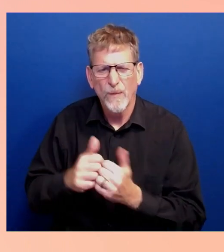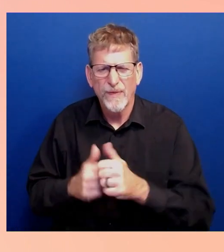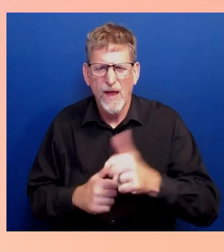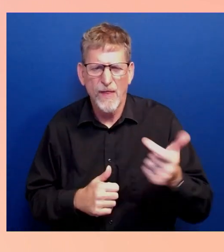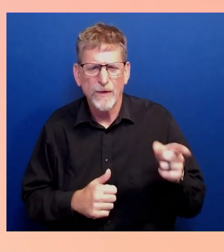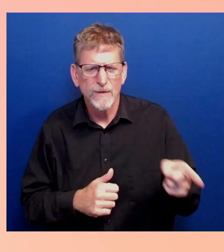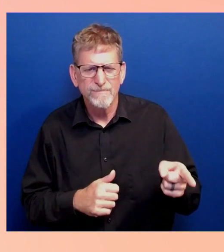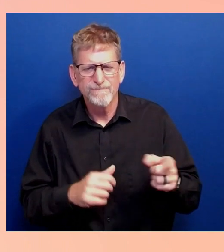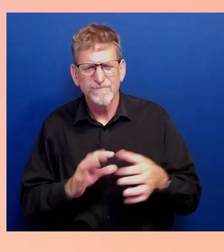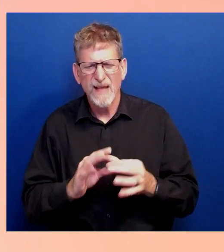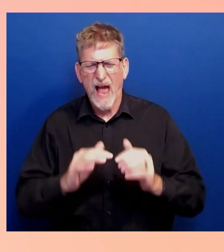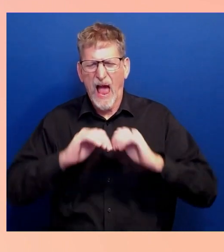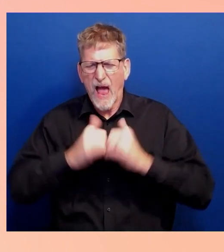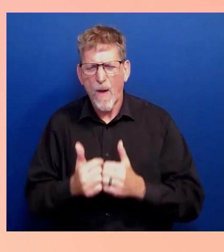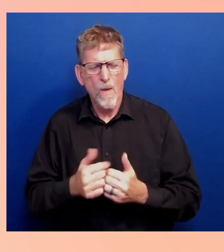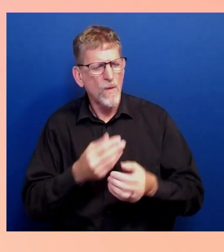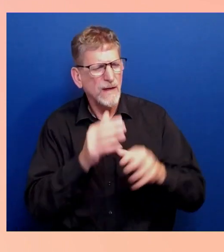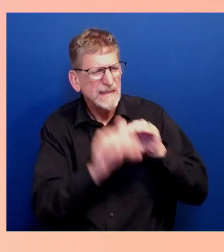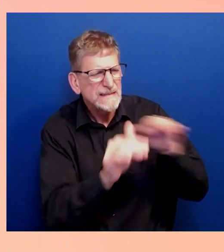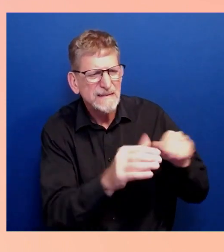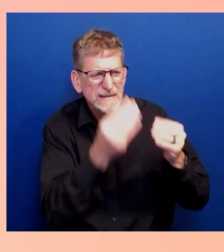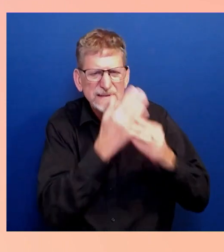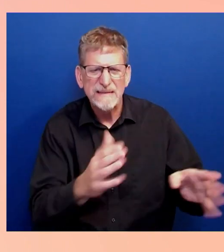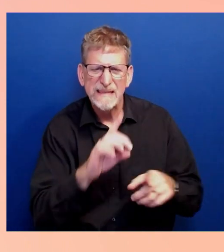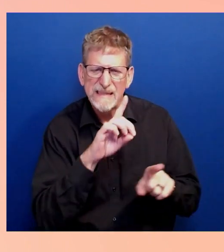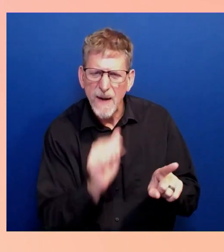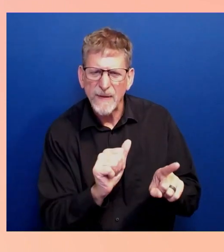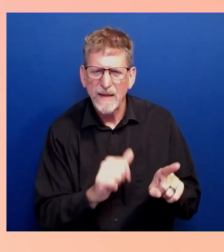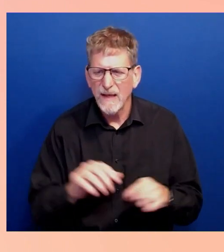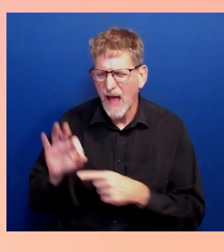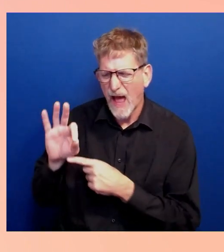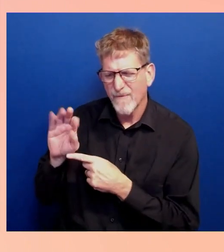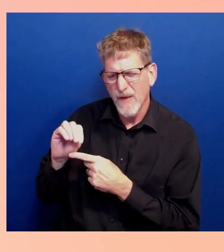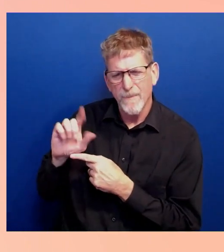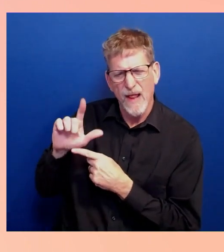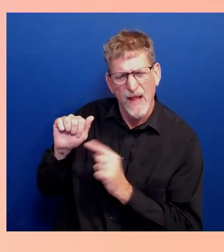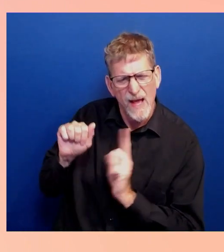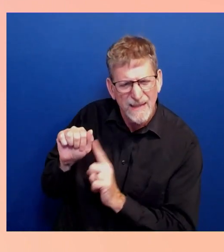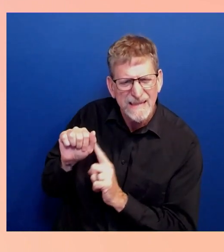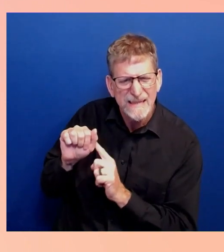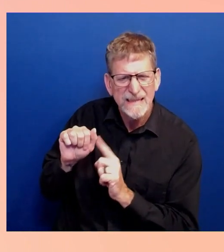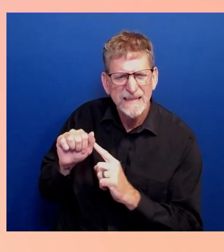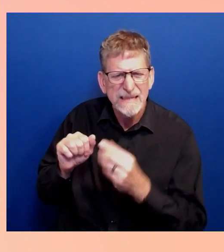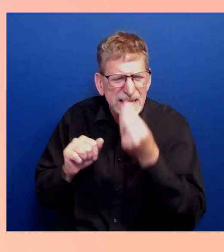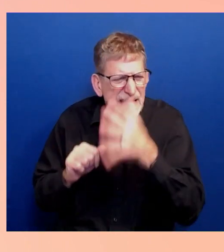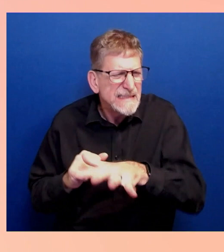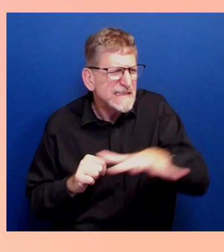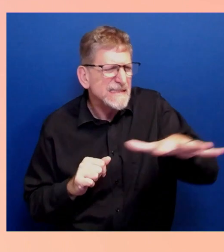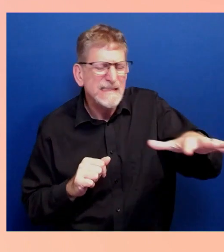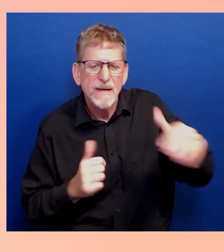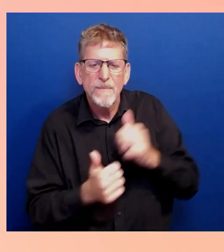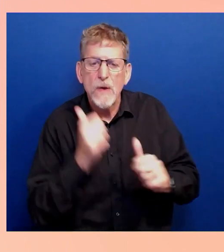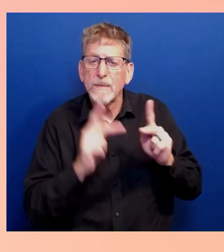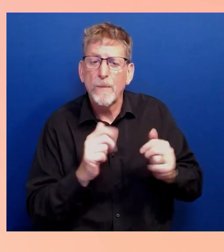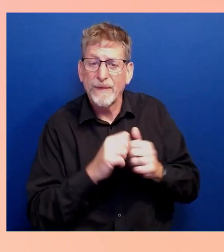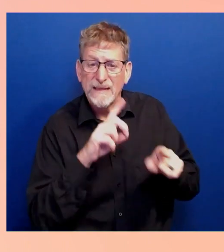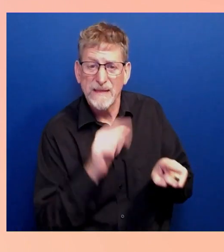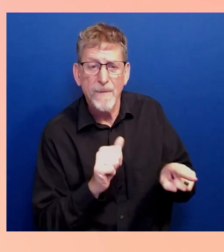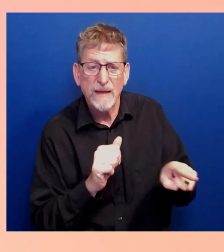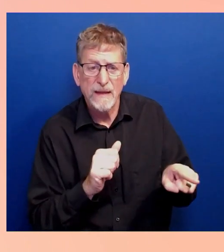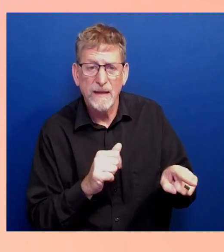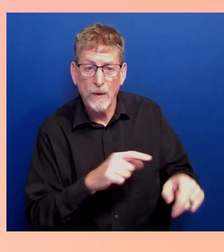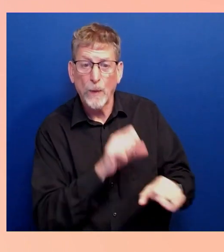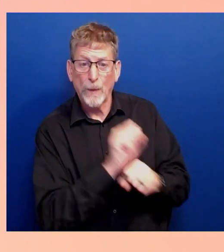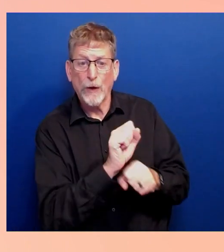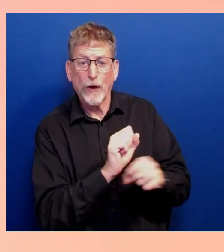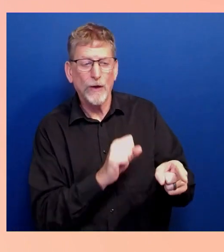about FMLA? And I had to say, well, the majority of people with disabilities who do work, which is a very small number, do